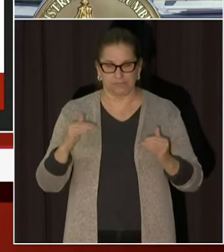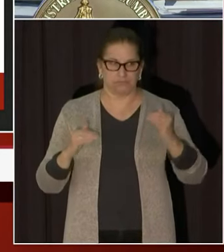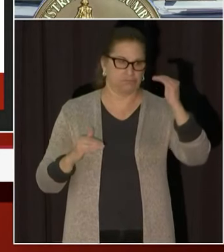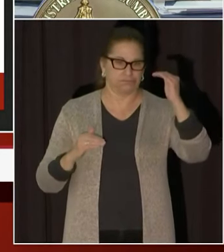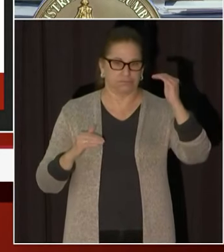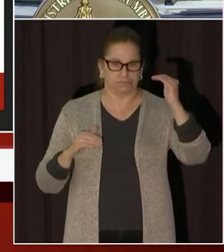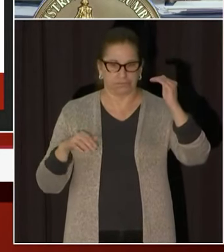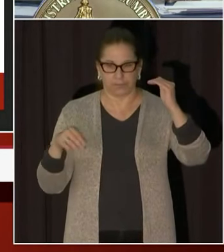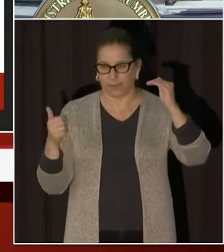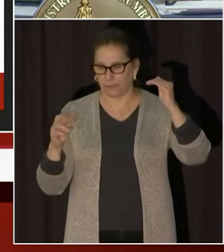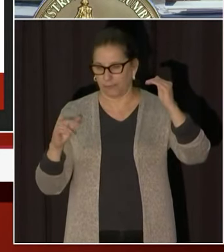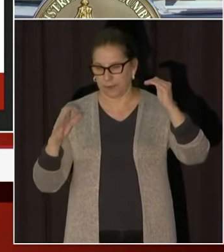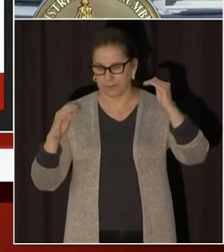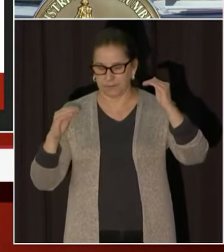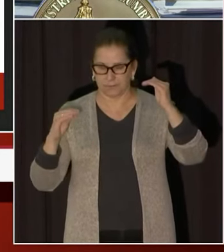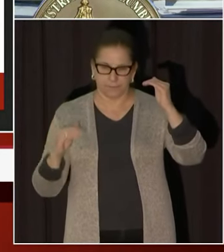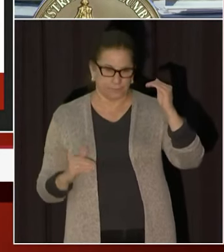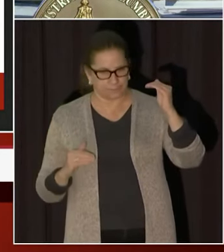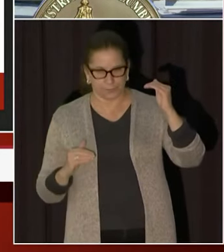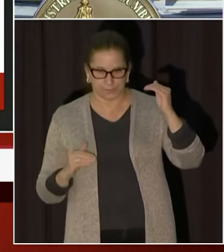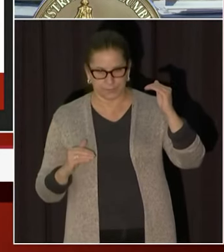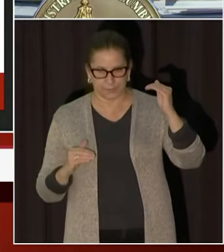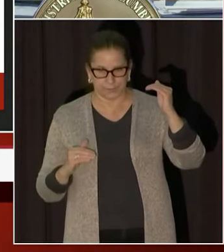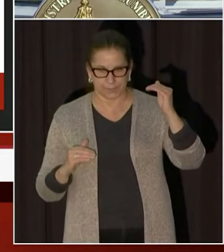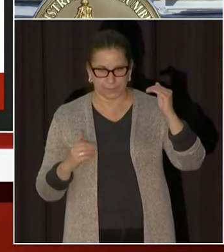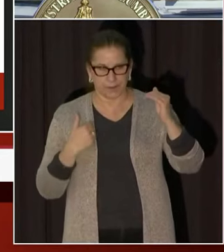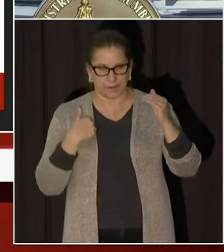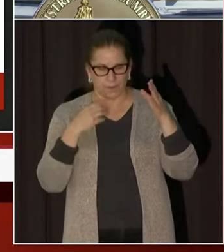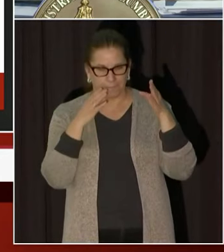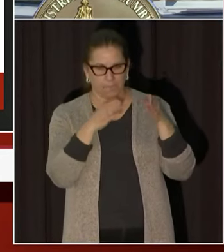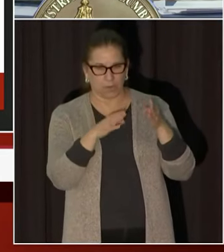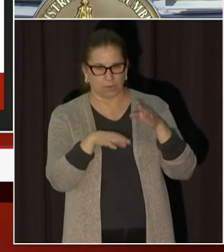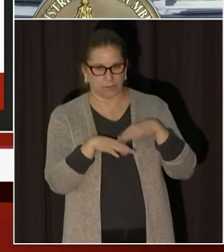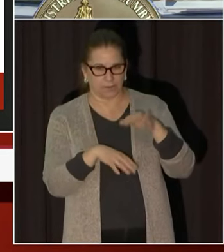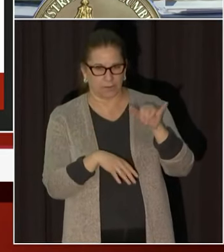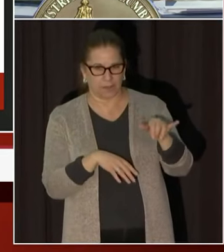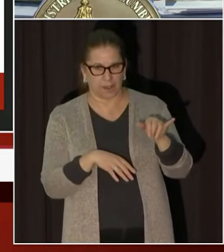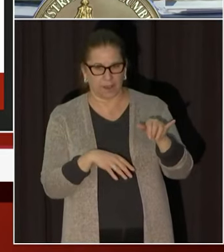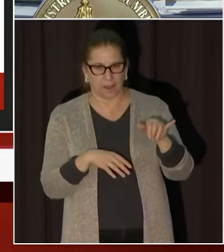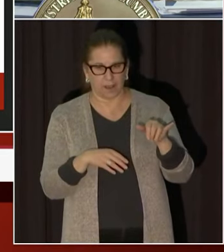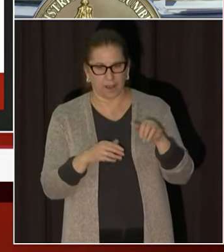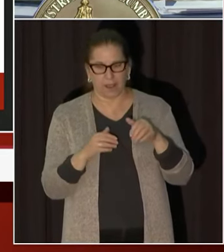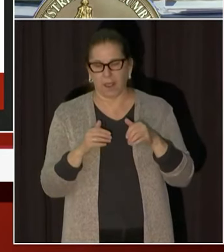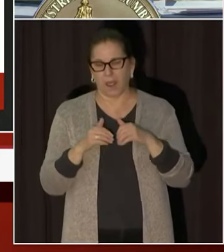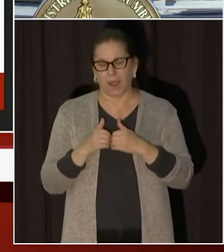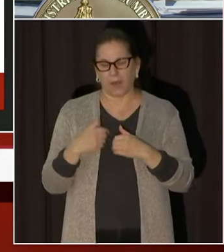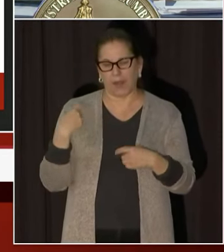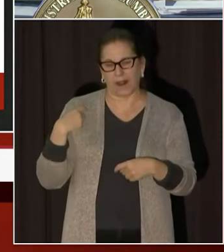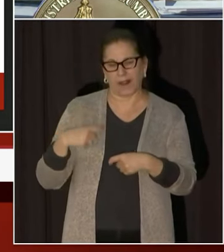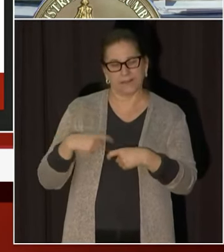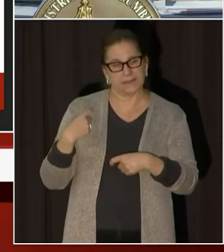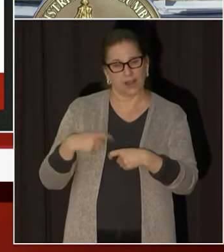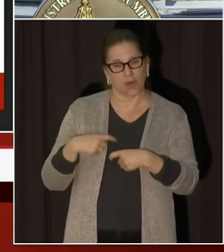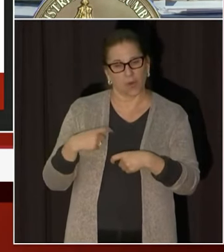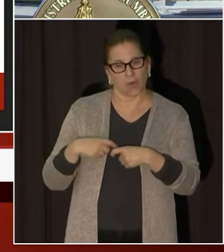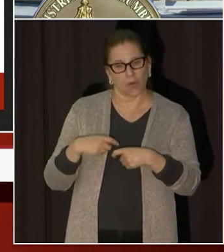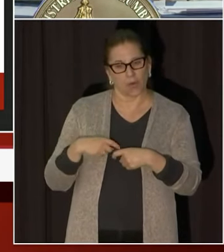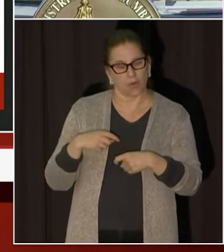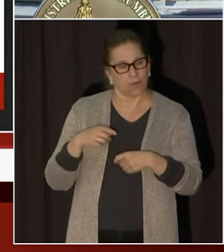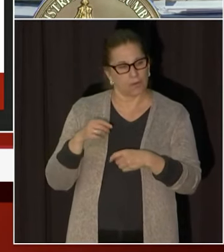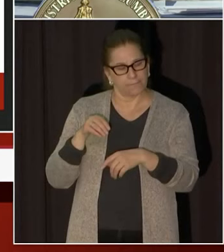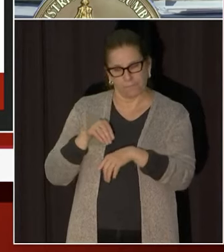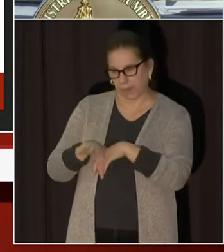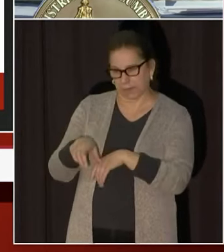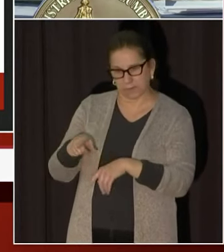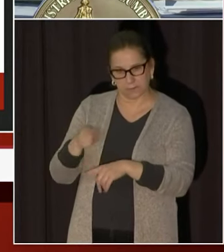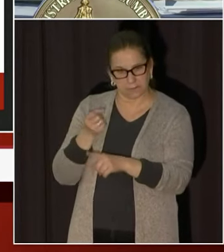spend some time as well talking about how Latinos are also being disproportionately affected. So I want to turn to